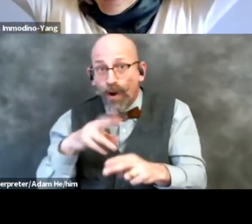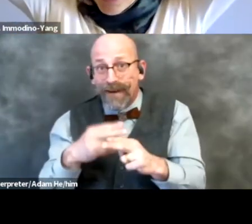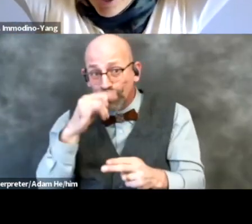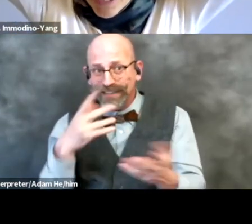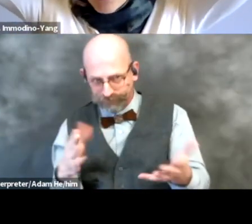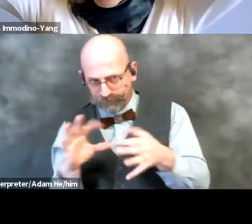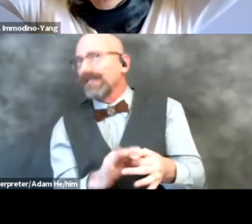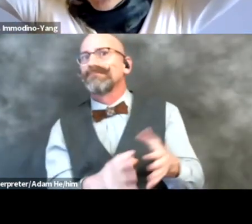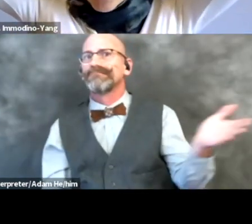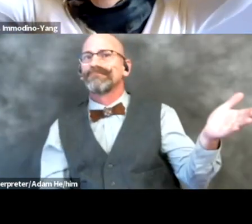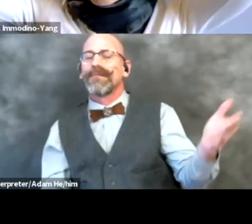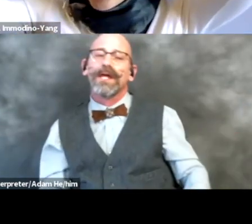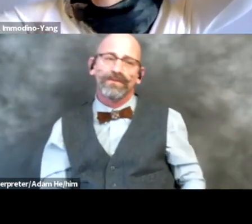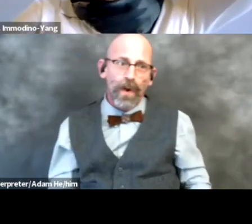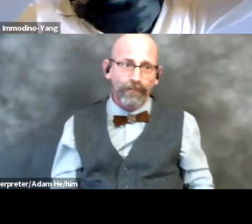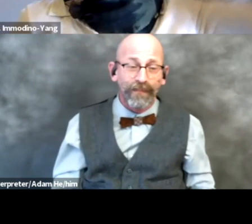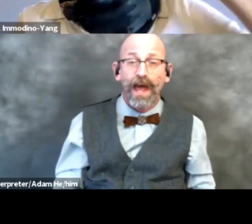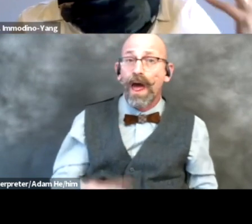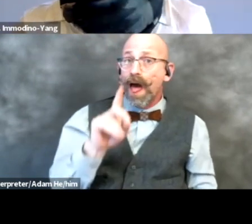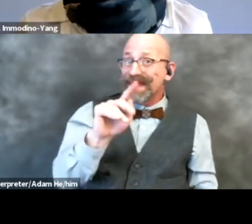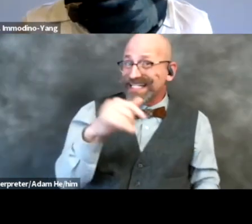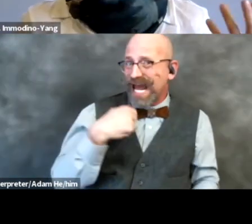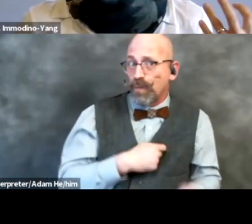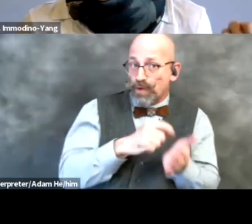data we're writing up right now, but just to quickly show,